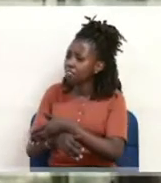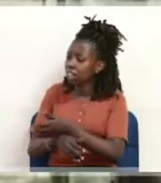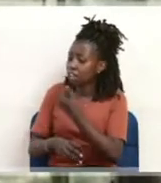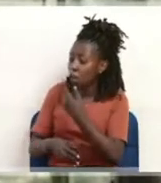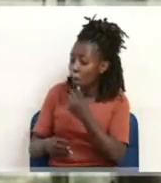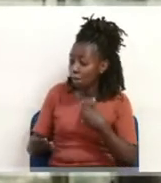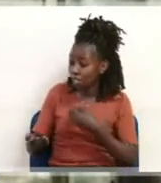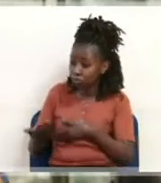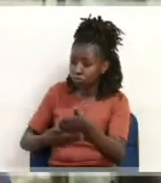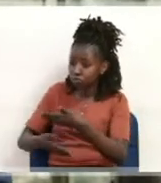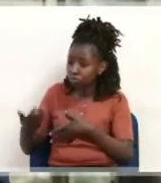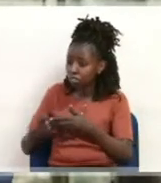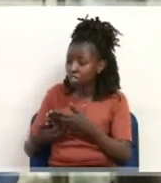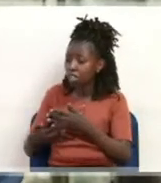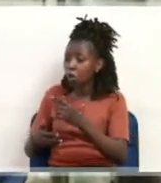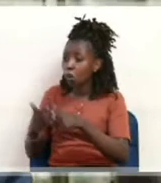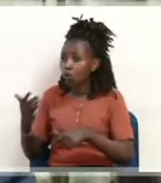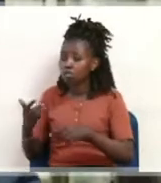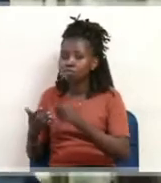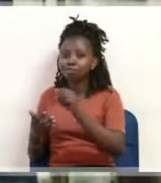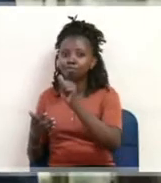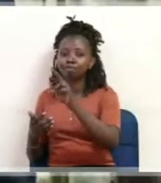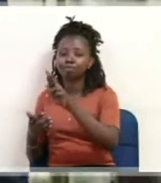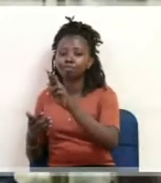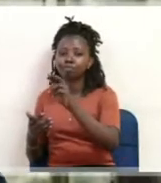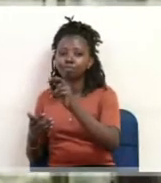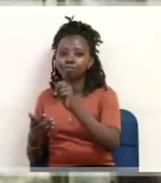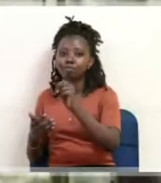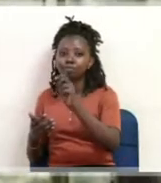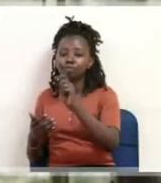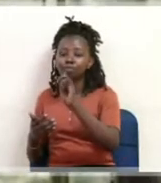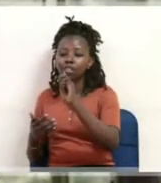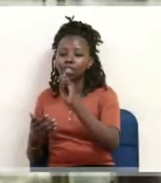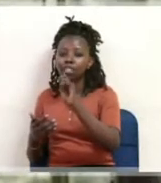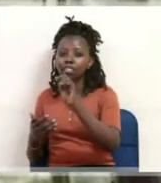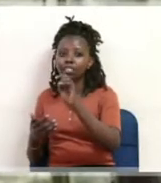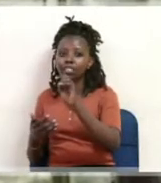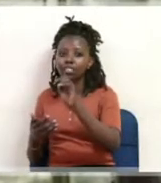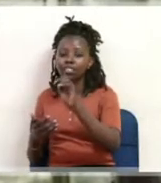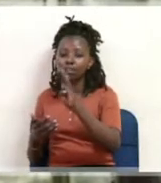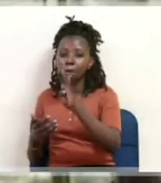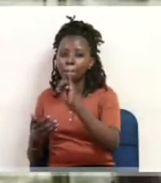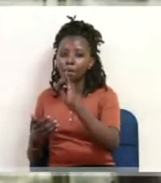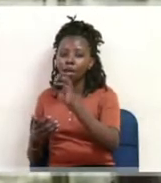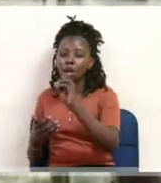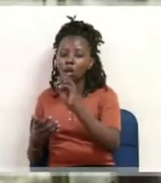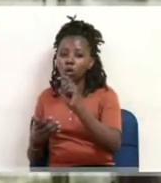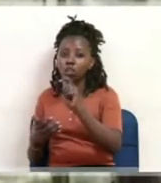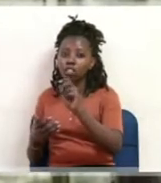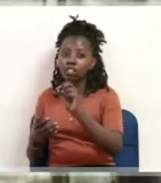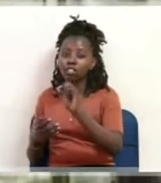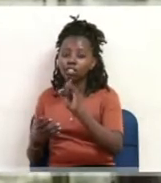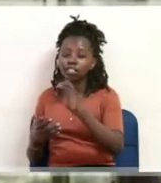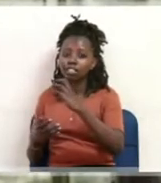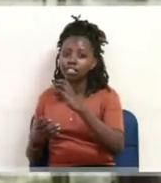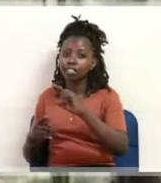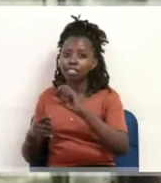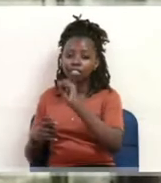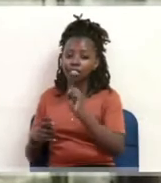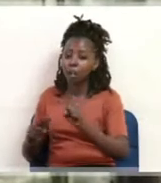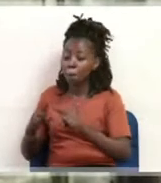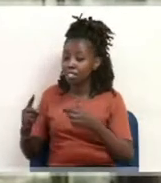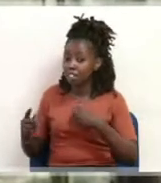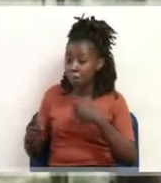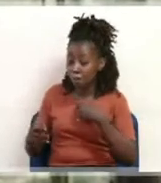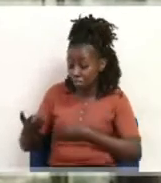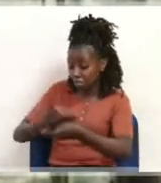But as the doctor selling, I would tell the people that this will cure everything. And people believed. Just like some of you